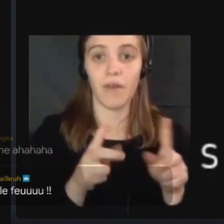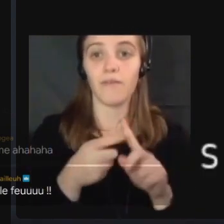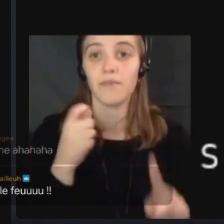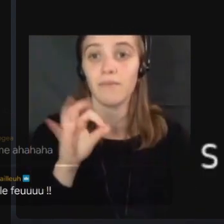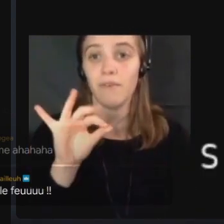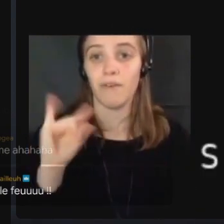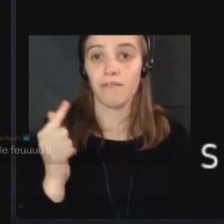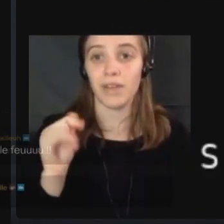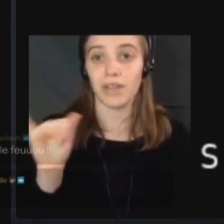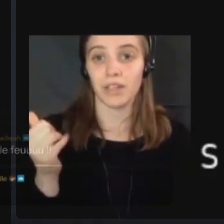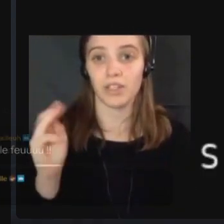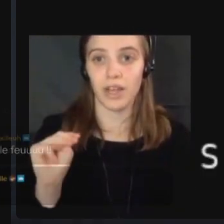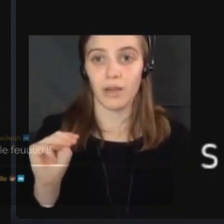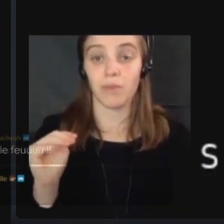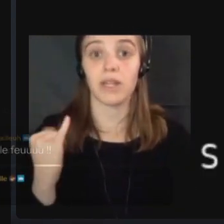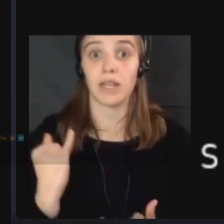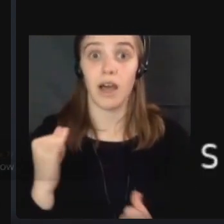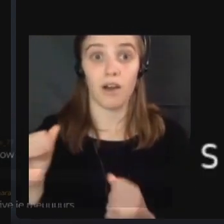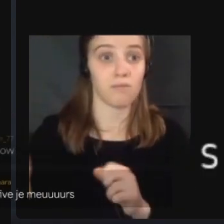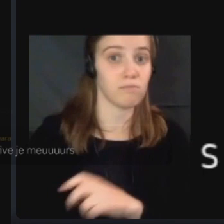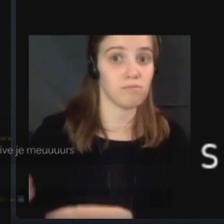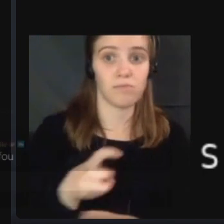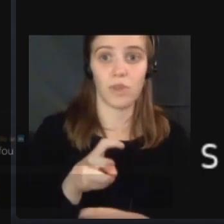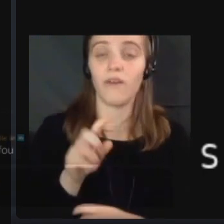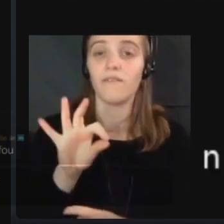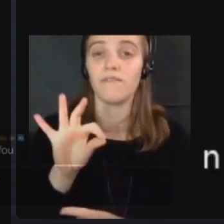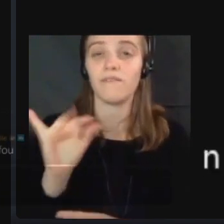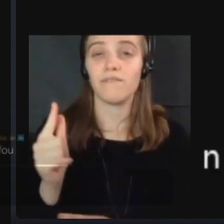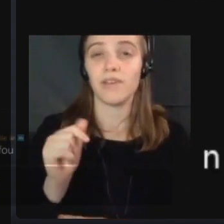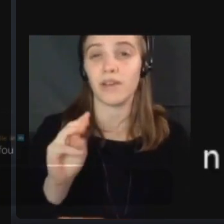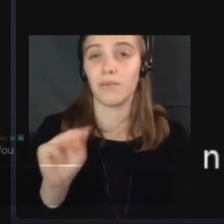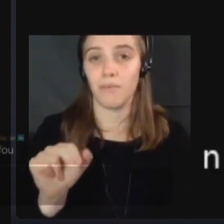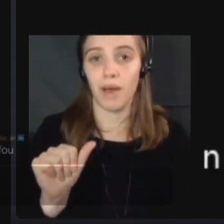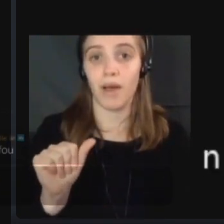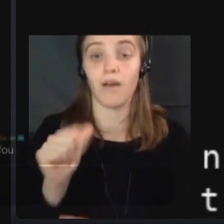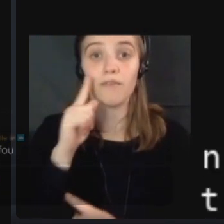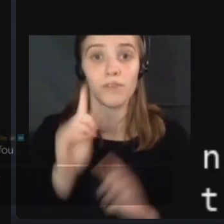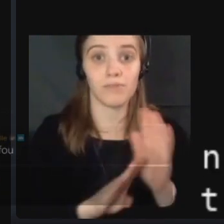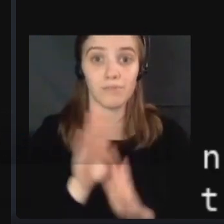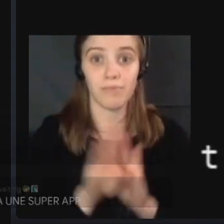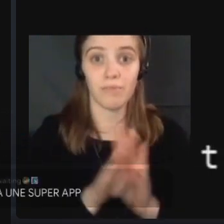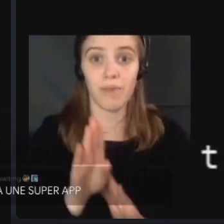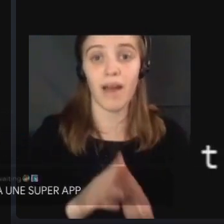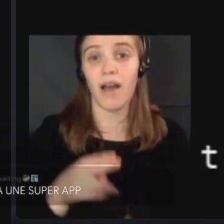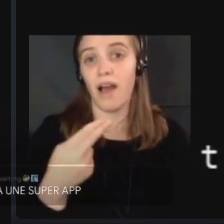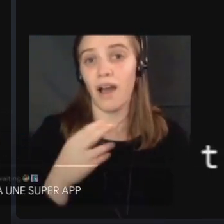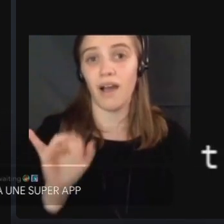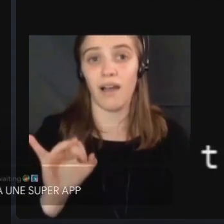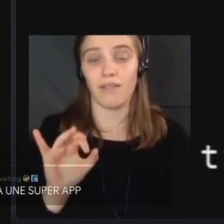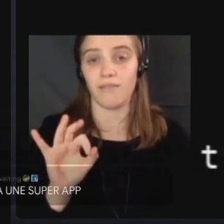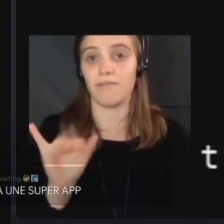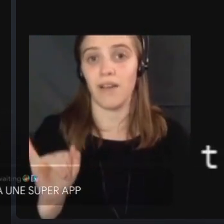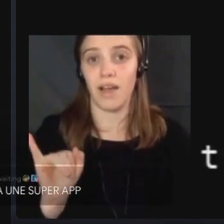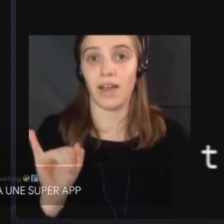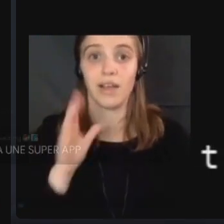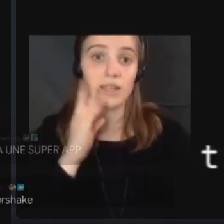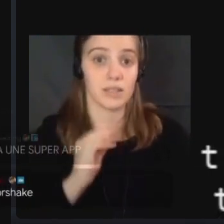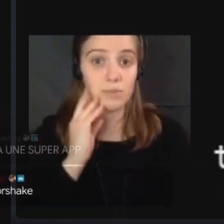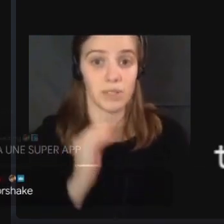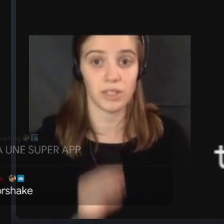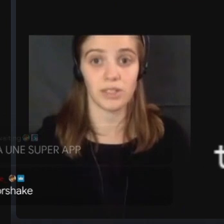to Figma in order to build up a high fidelity. C'est des enfants, ils ont fait un outil Go d'enfant. back to my Ils ont fait que des petits mobile jeux.